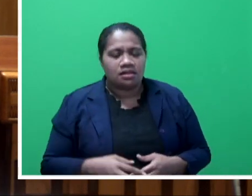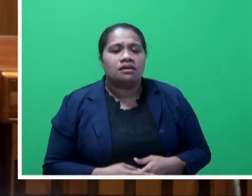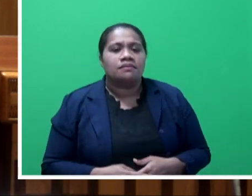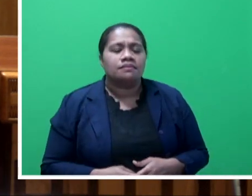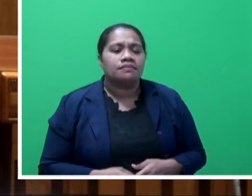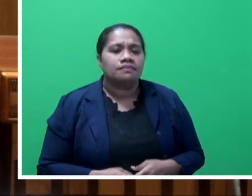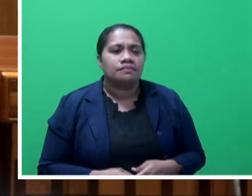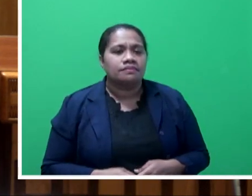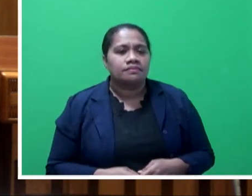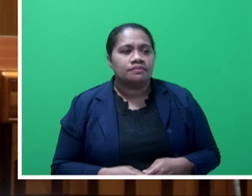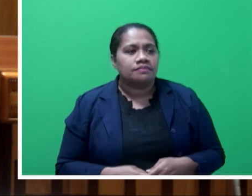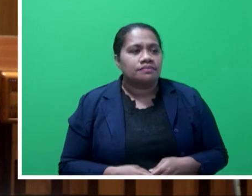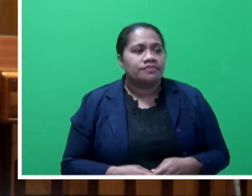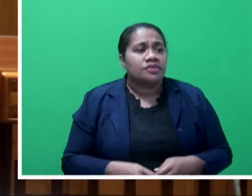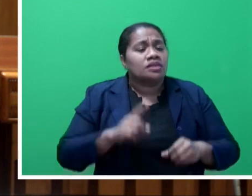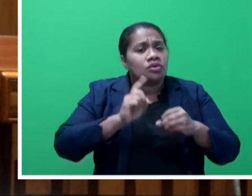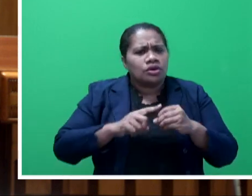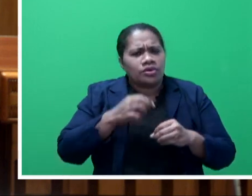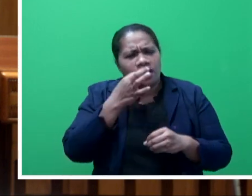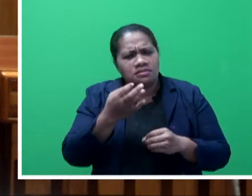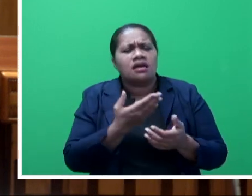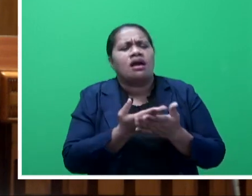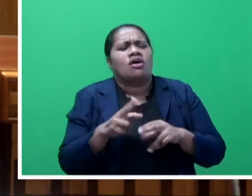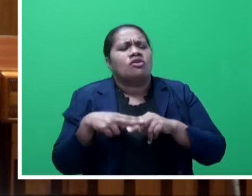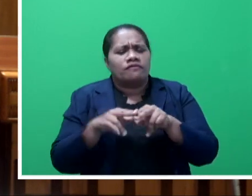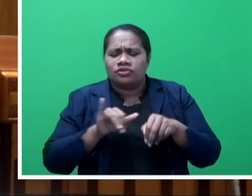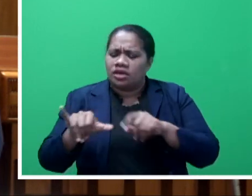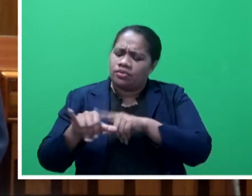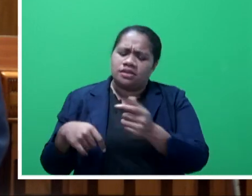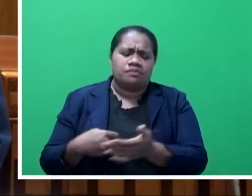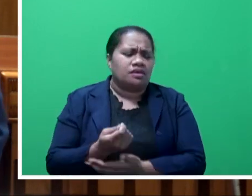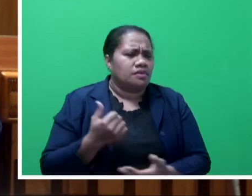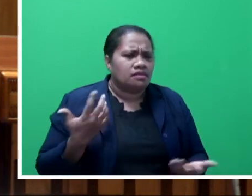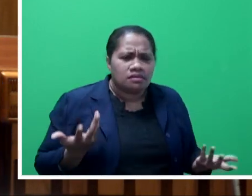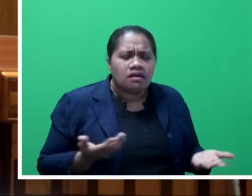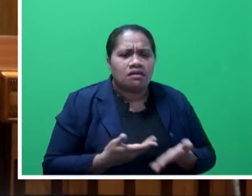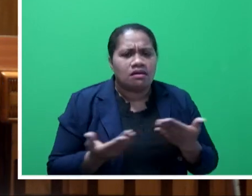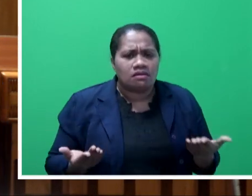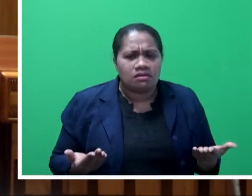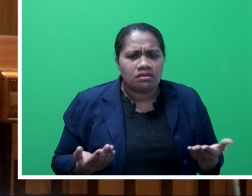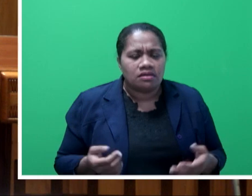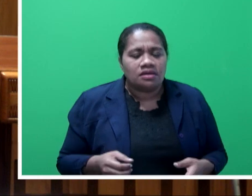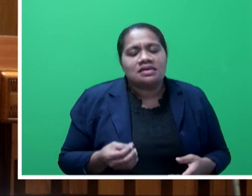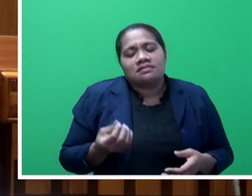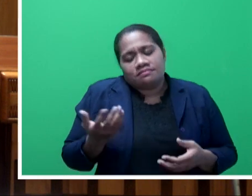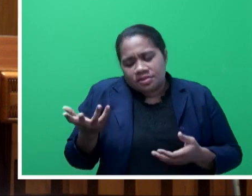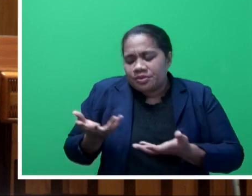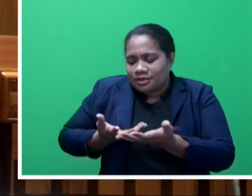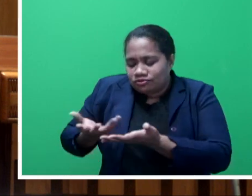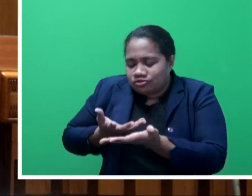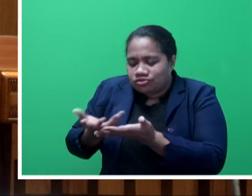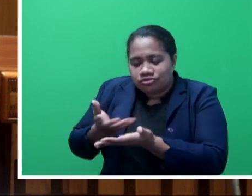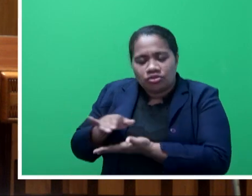that, how will Fiji Airways pay that? They need to pay that. We obviously can come to some arrangement with them, but